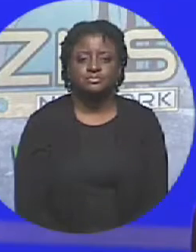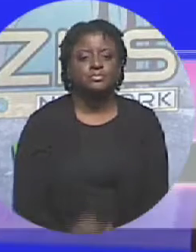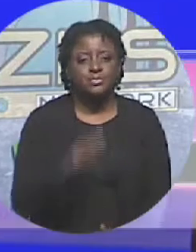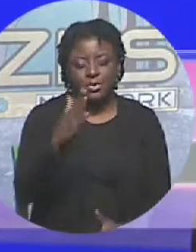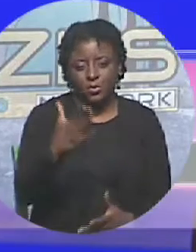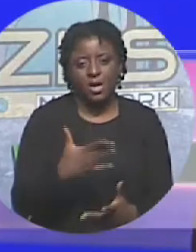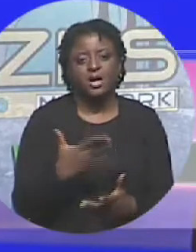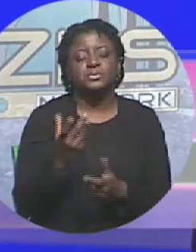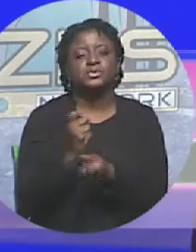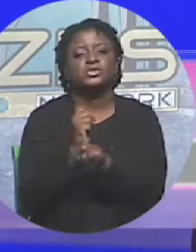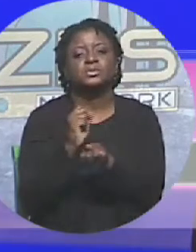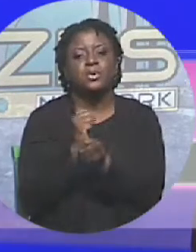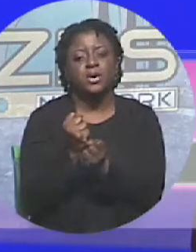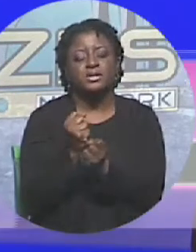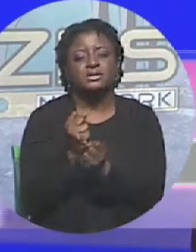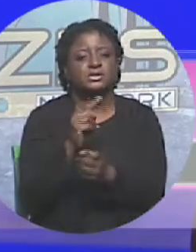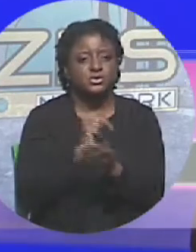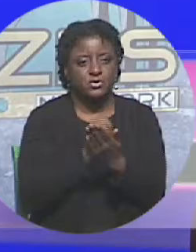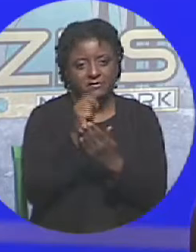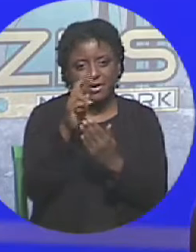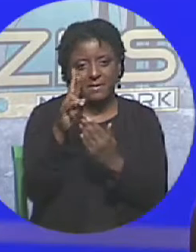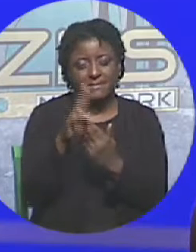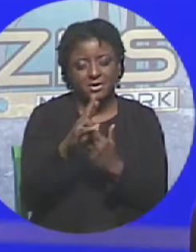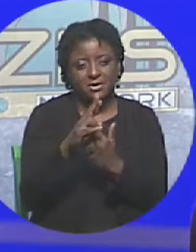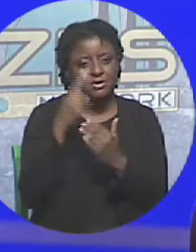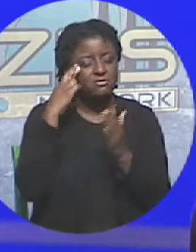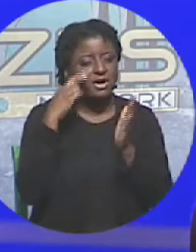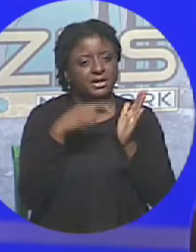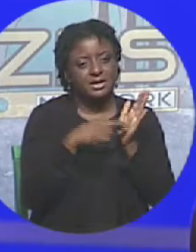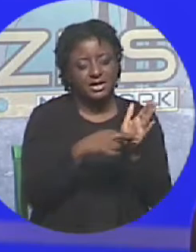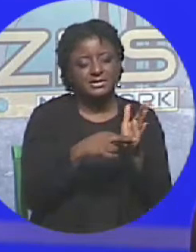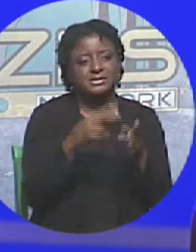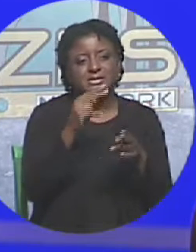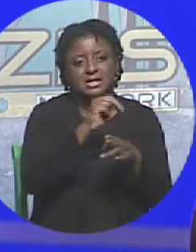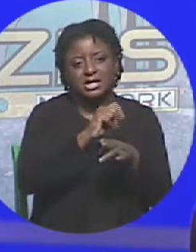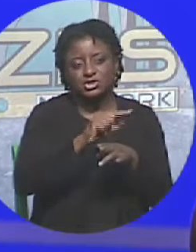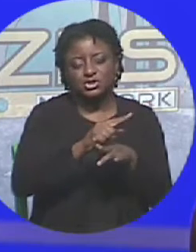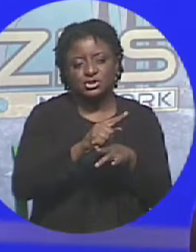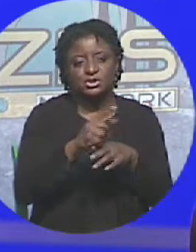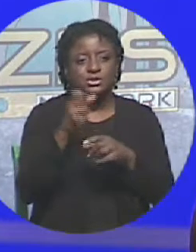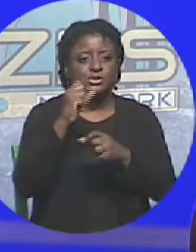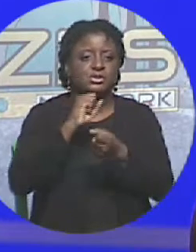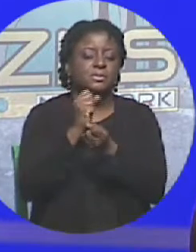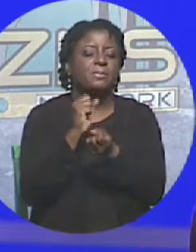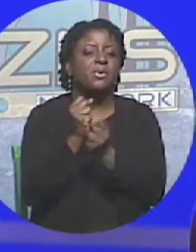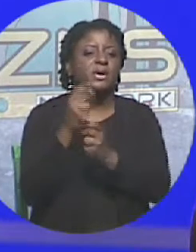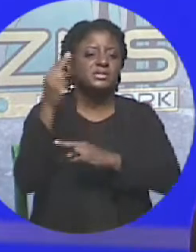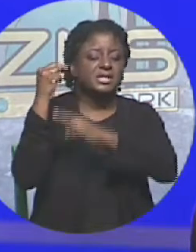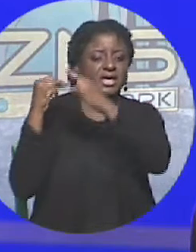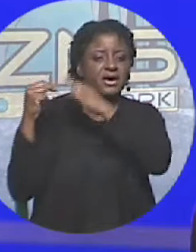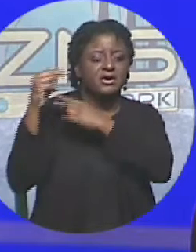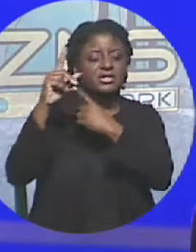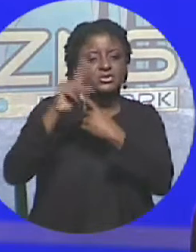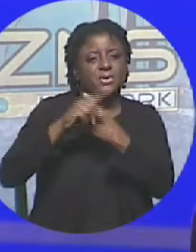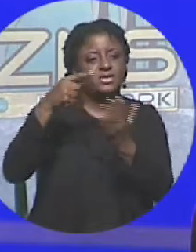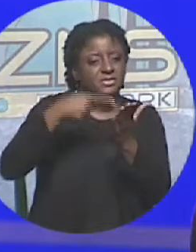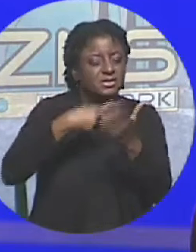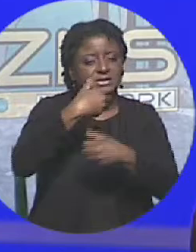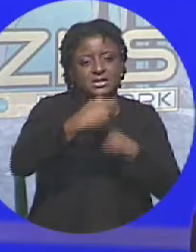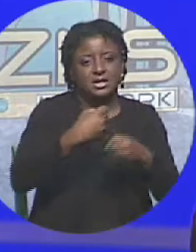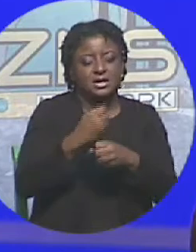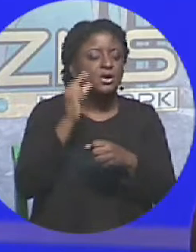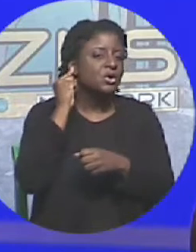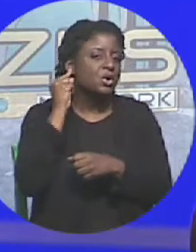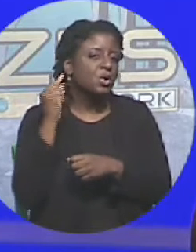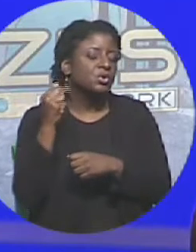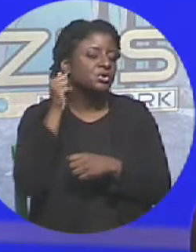Welcome to sports, everybody. November is recognized as National Sports Heritage Month, and this year the Golden Girls are expected to get